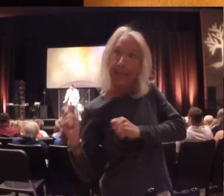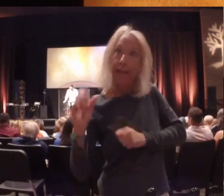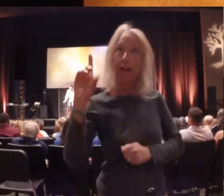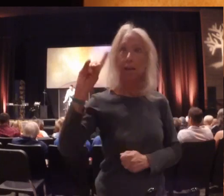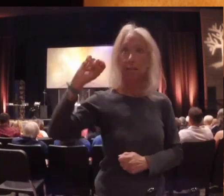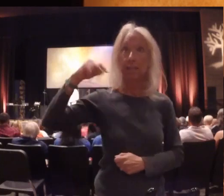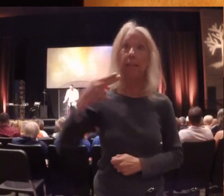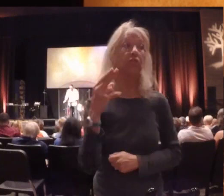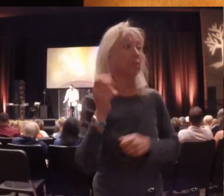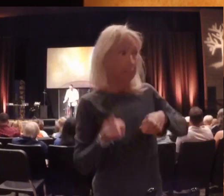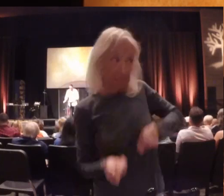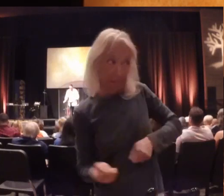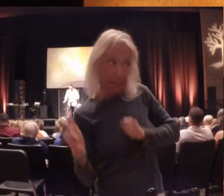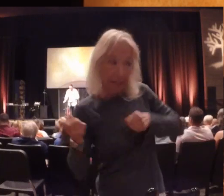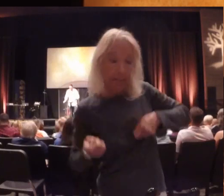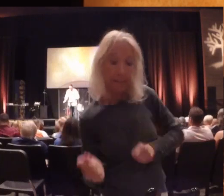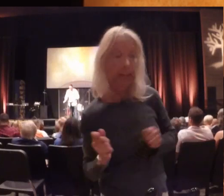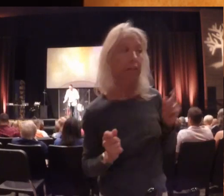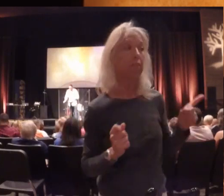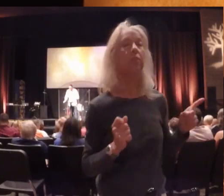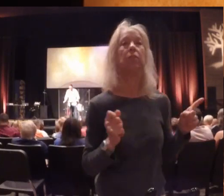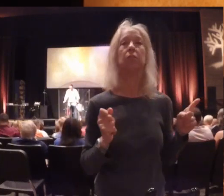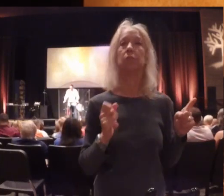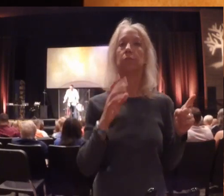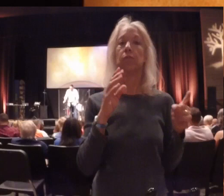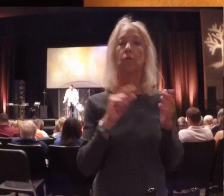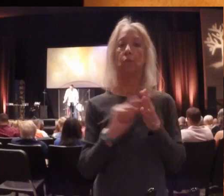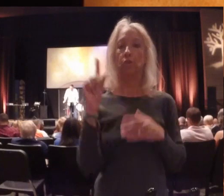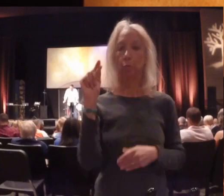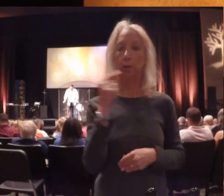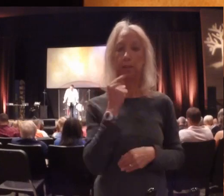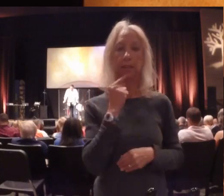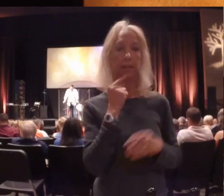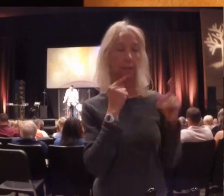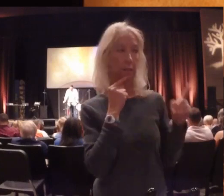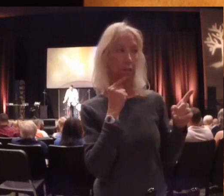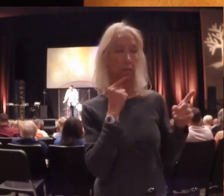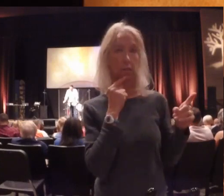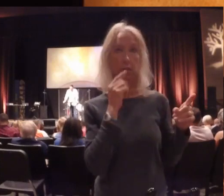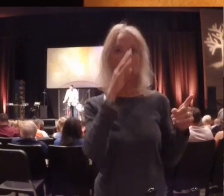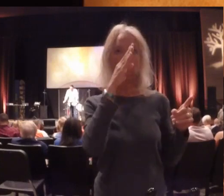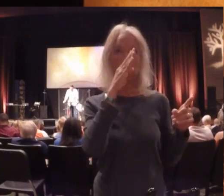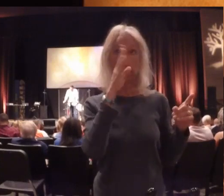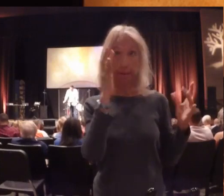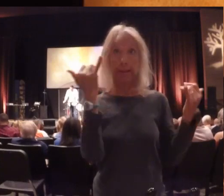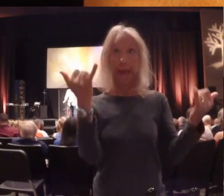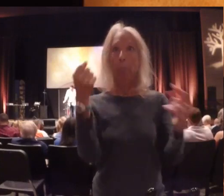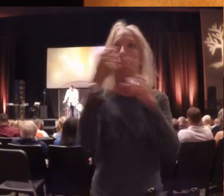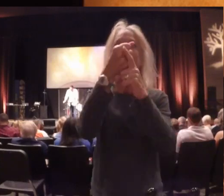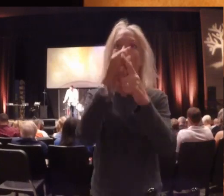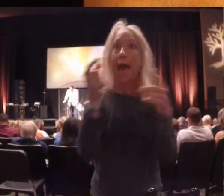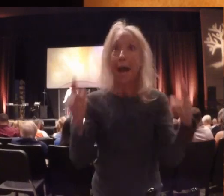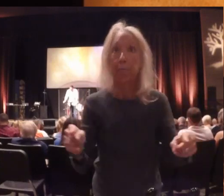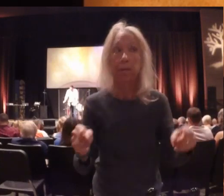small, and I'll show you my faithfulness. And God shows his faithfulness here in verse 20 to round off this story. Verse 20 says this.